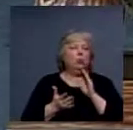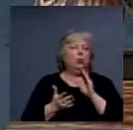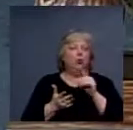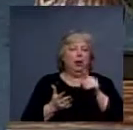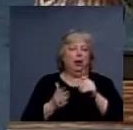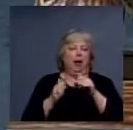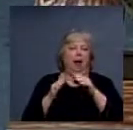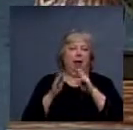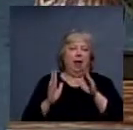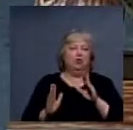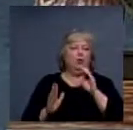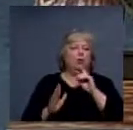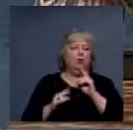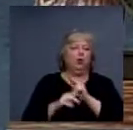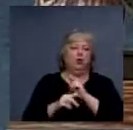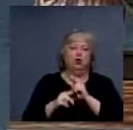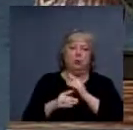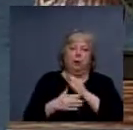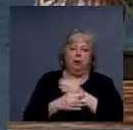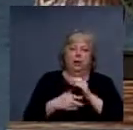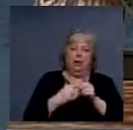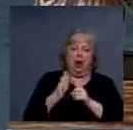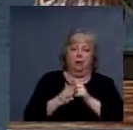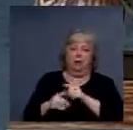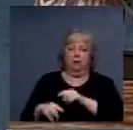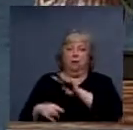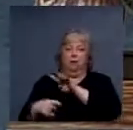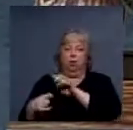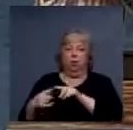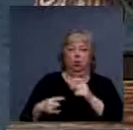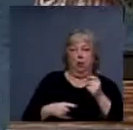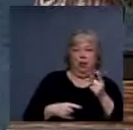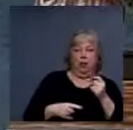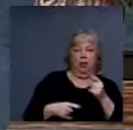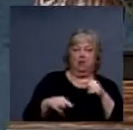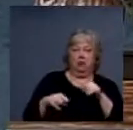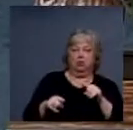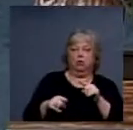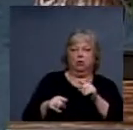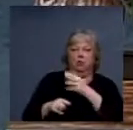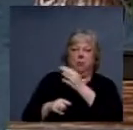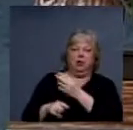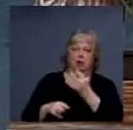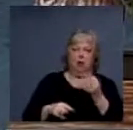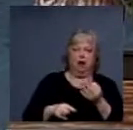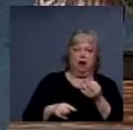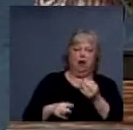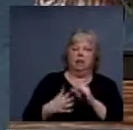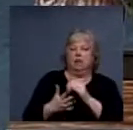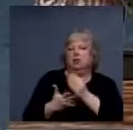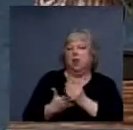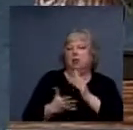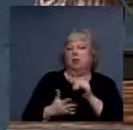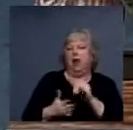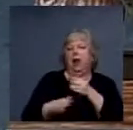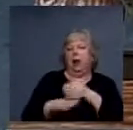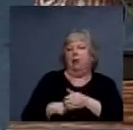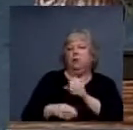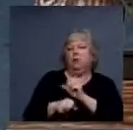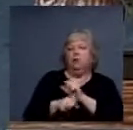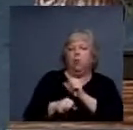from 4 to 11 during the weekdays. This is a place to stop by after work, or again, take